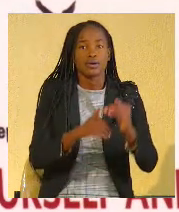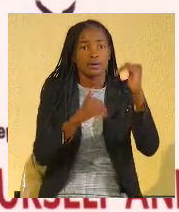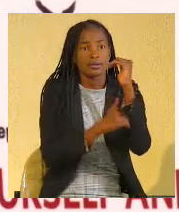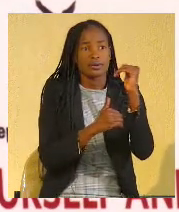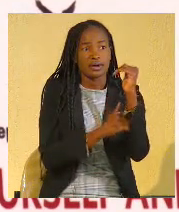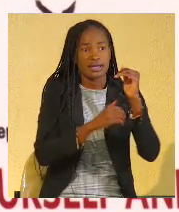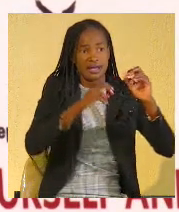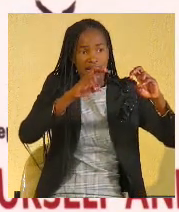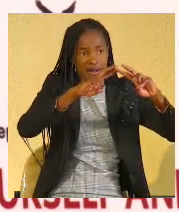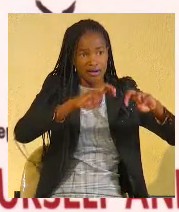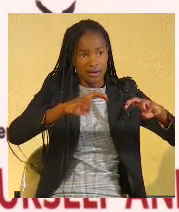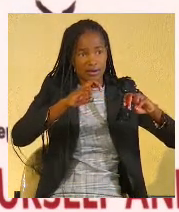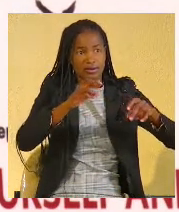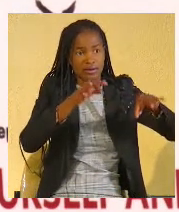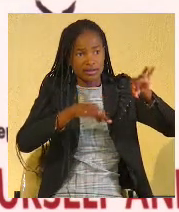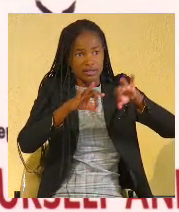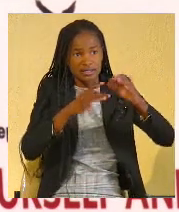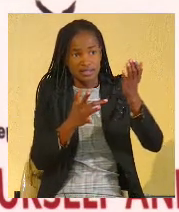Technology.